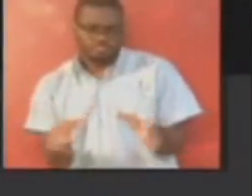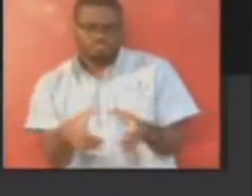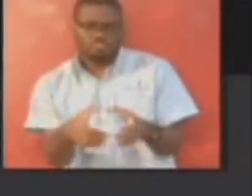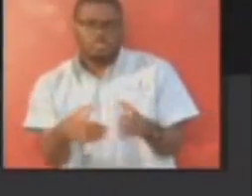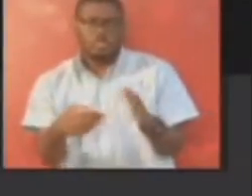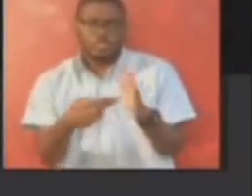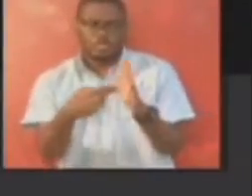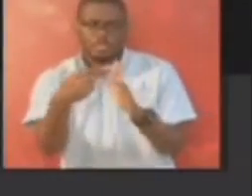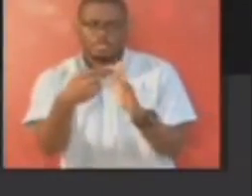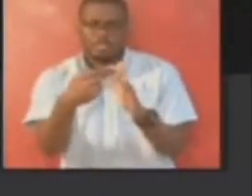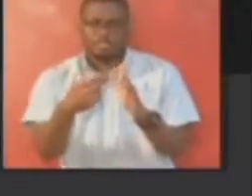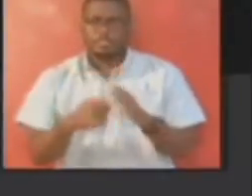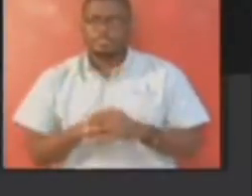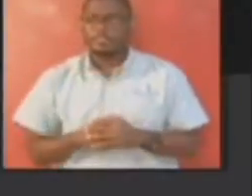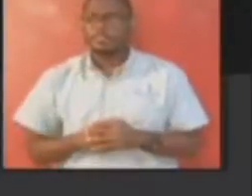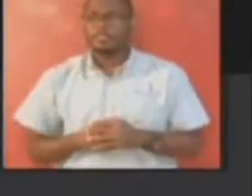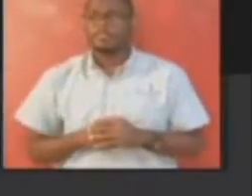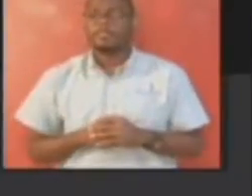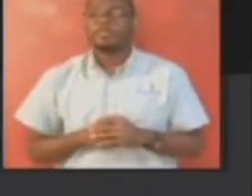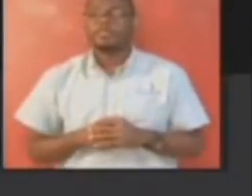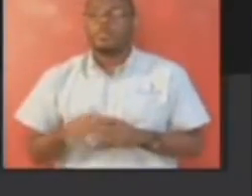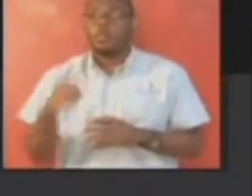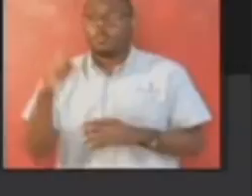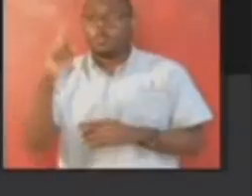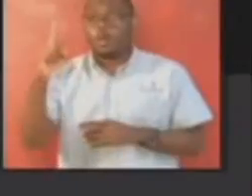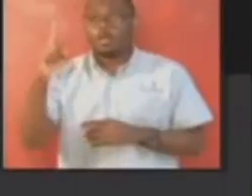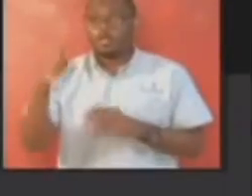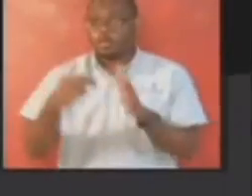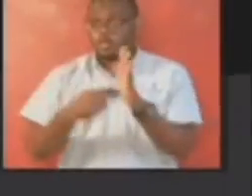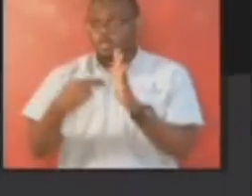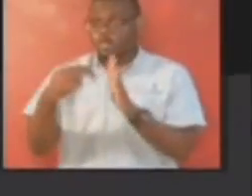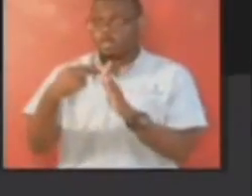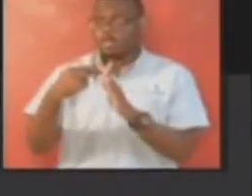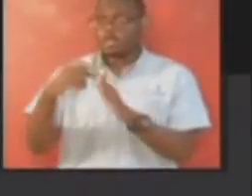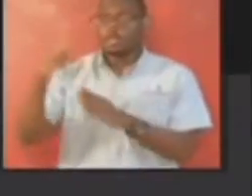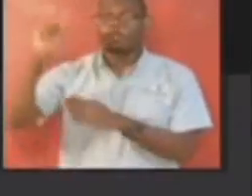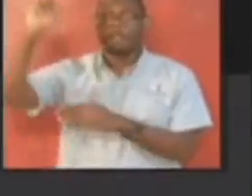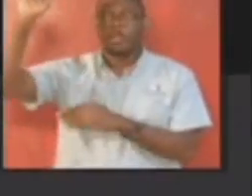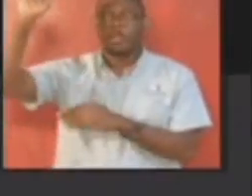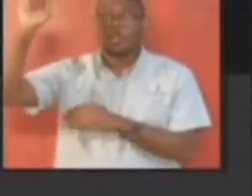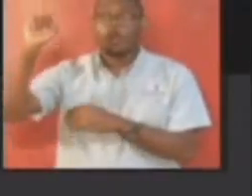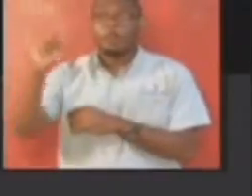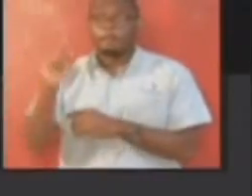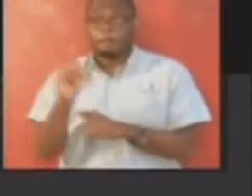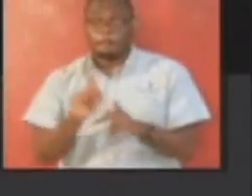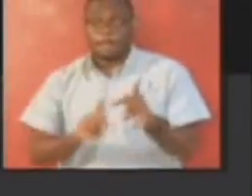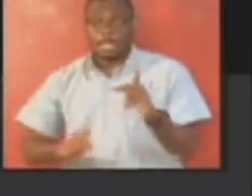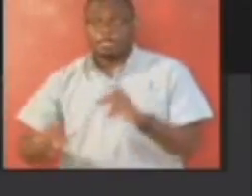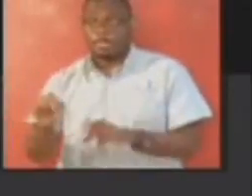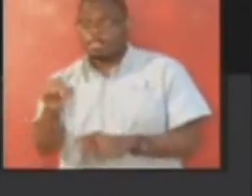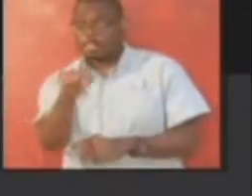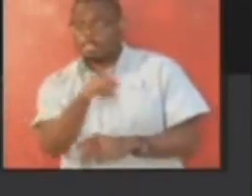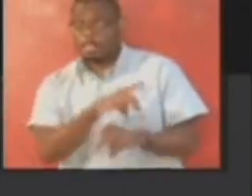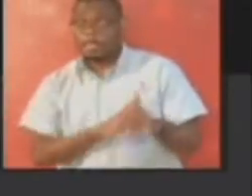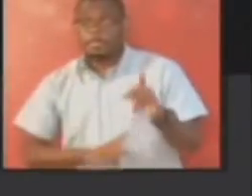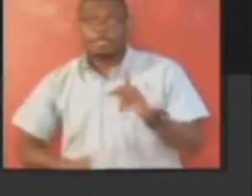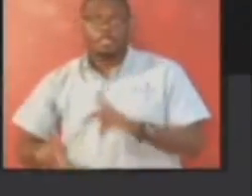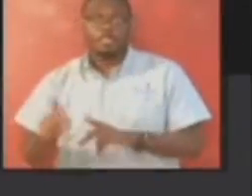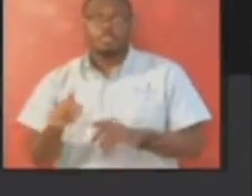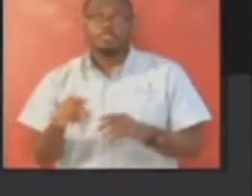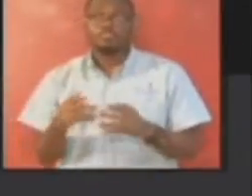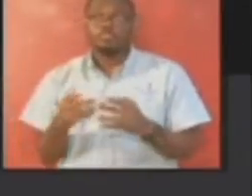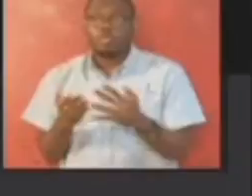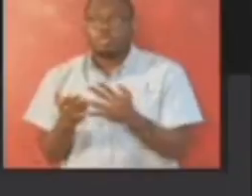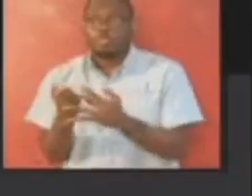that one of step-down facilities here, persons are passing items through the fence,